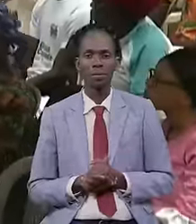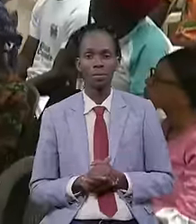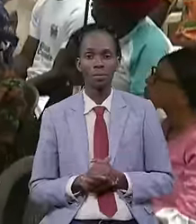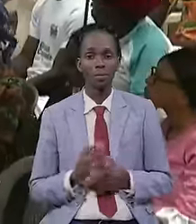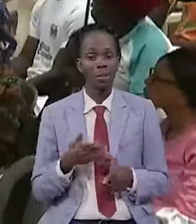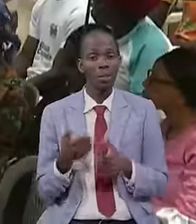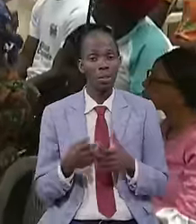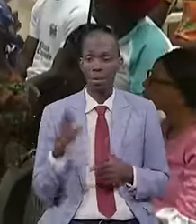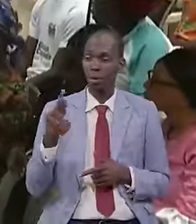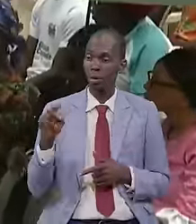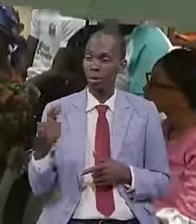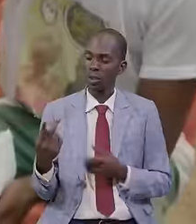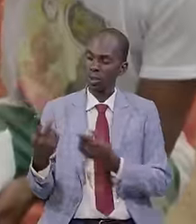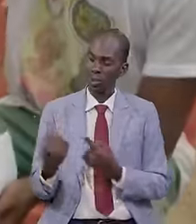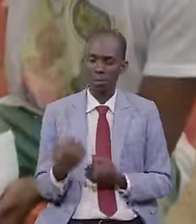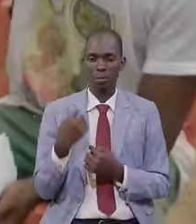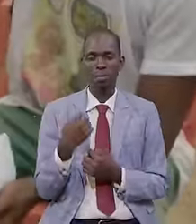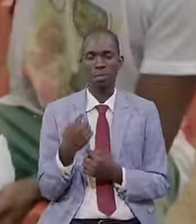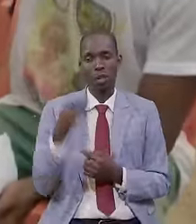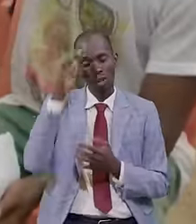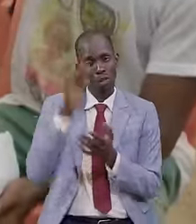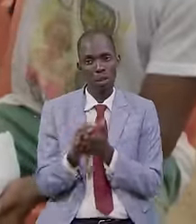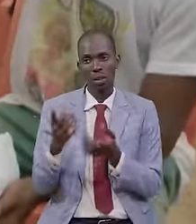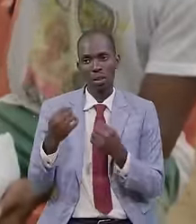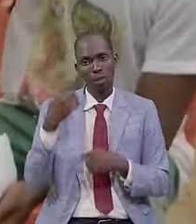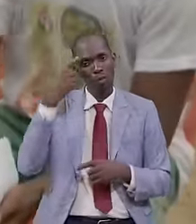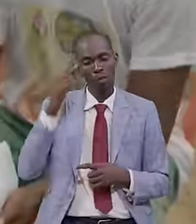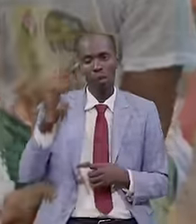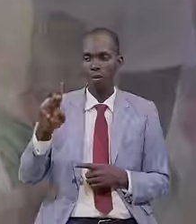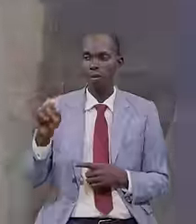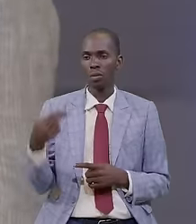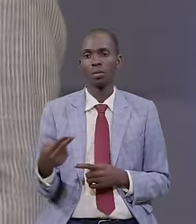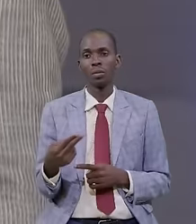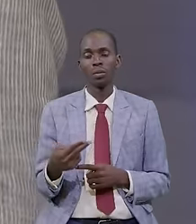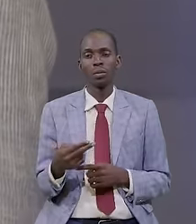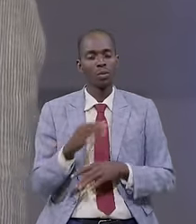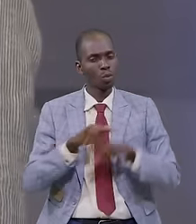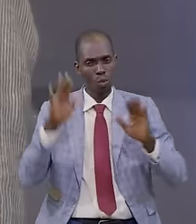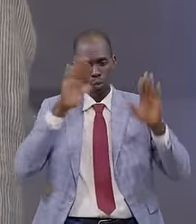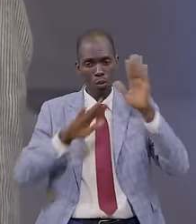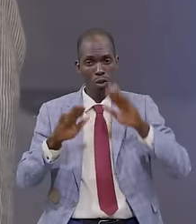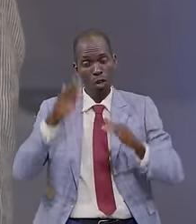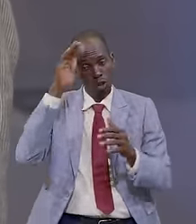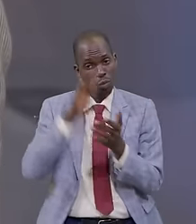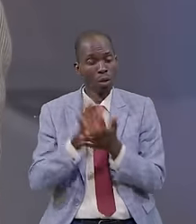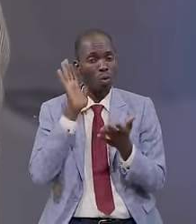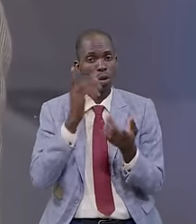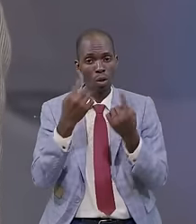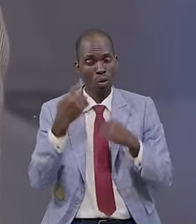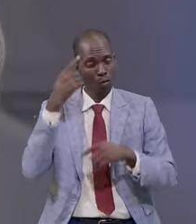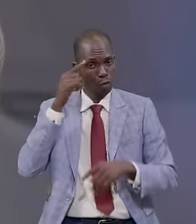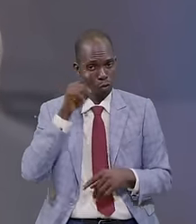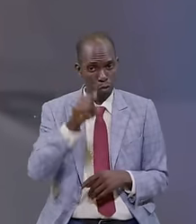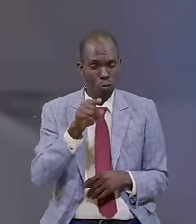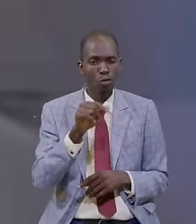Husband will come. Amen. Not out of the riffraff of society, the best